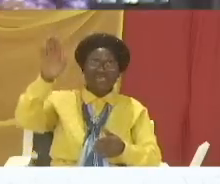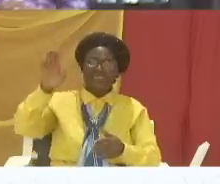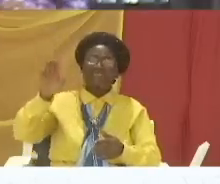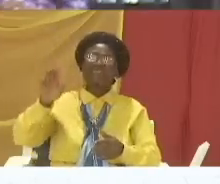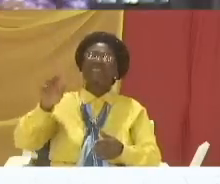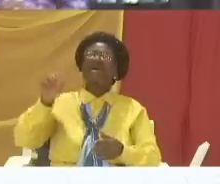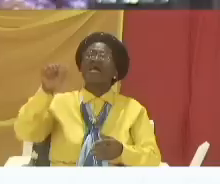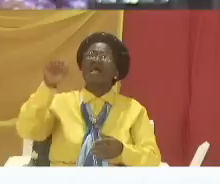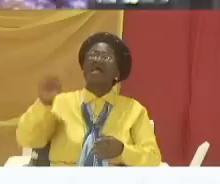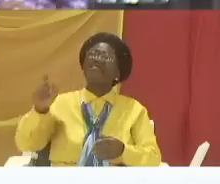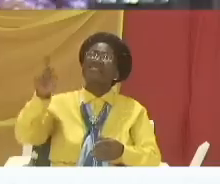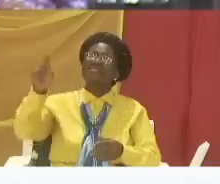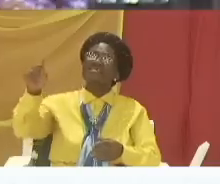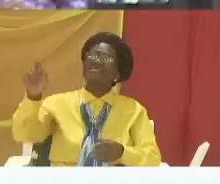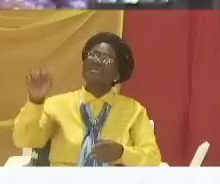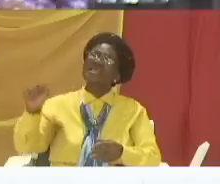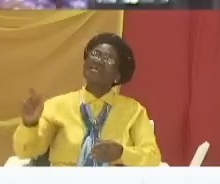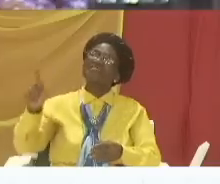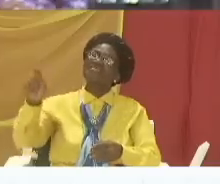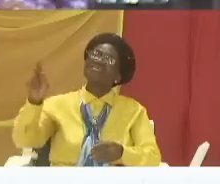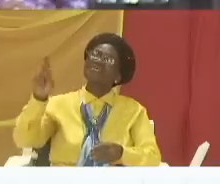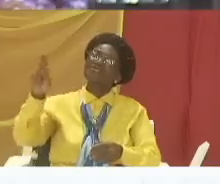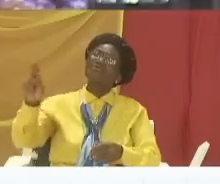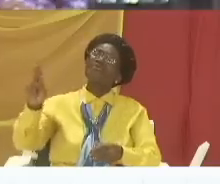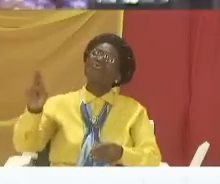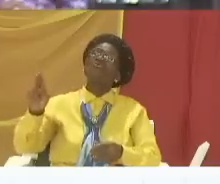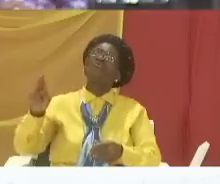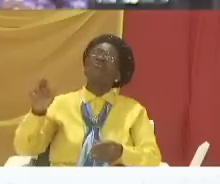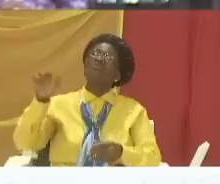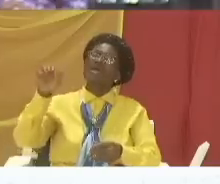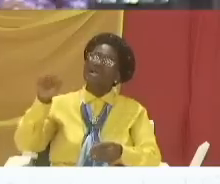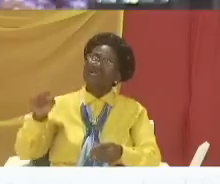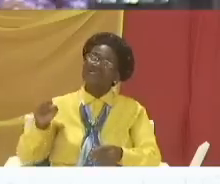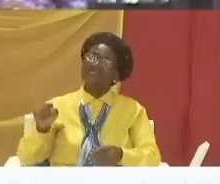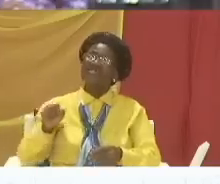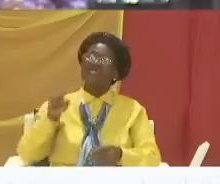He said, then on my own side,